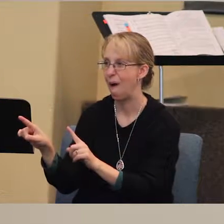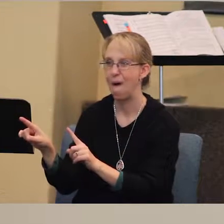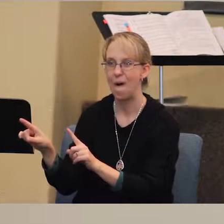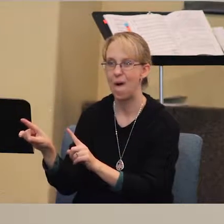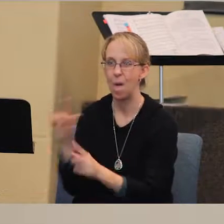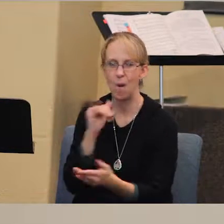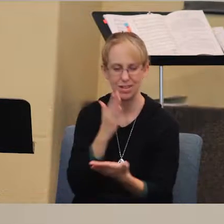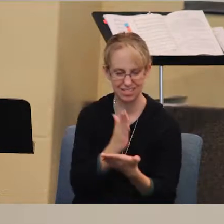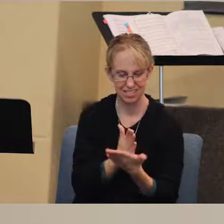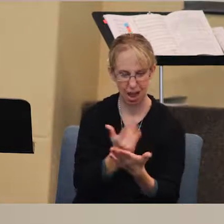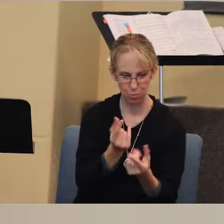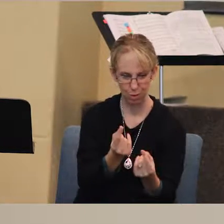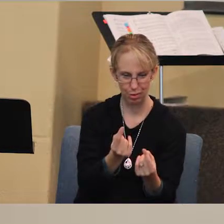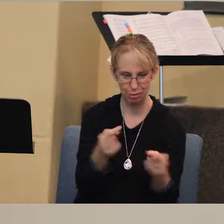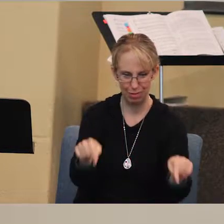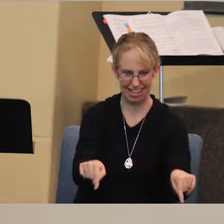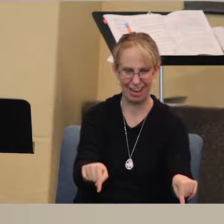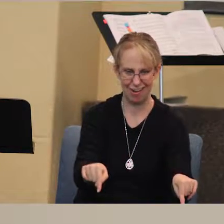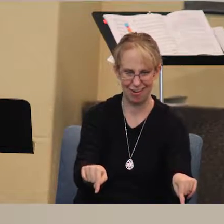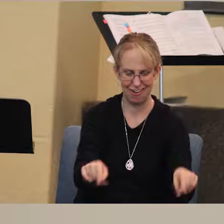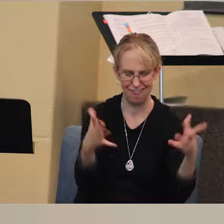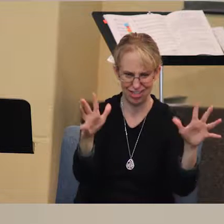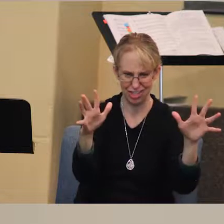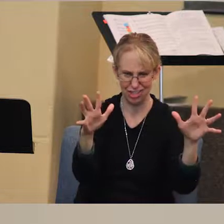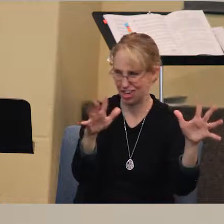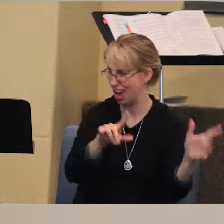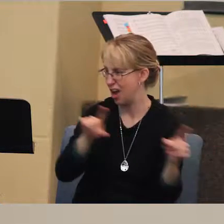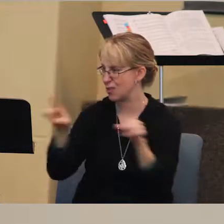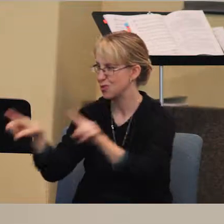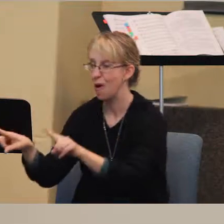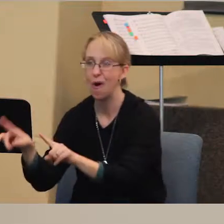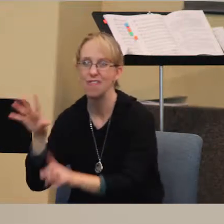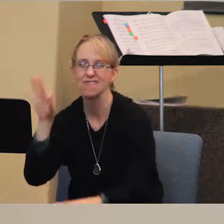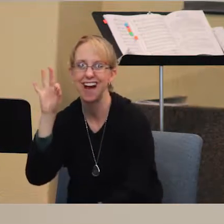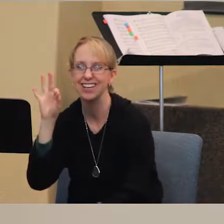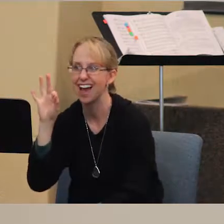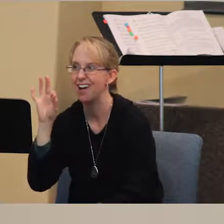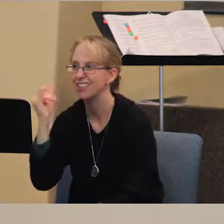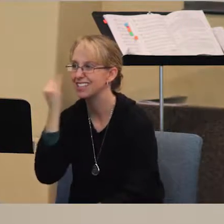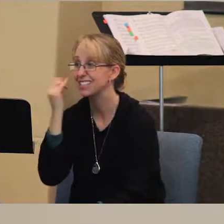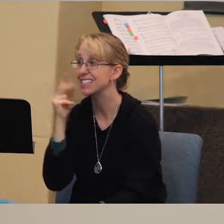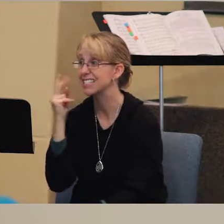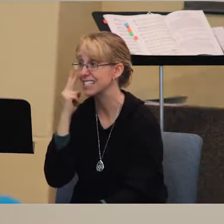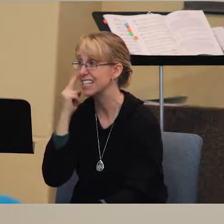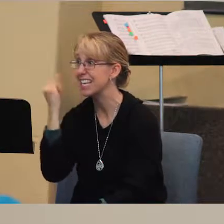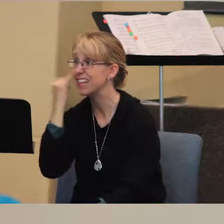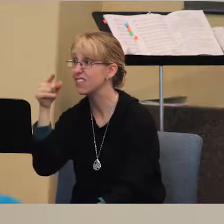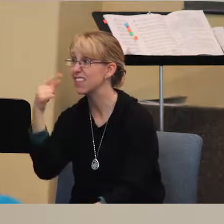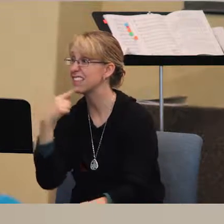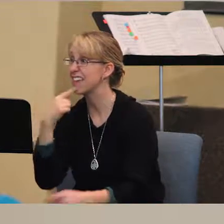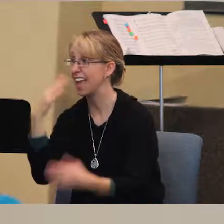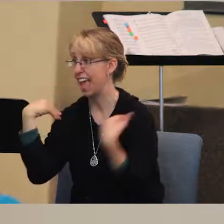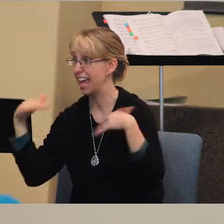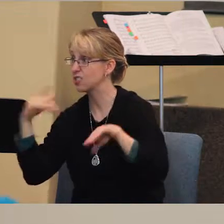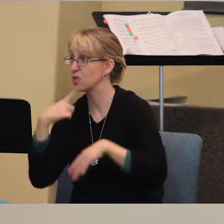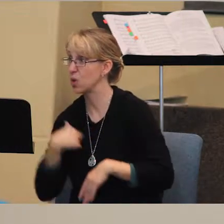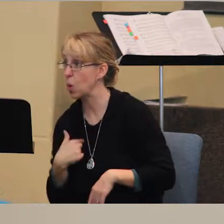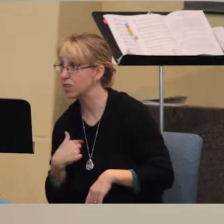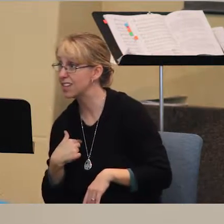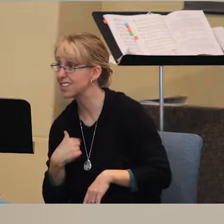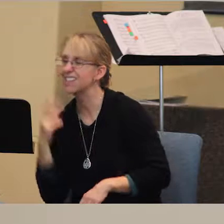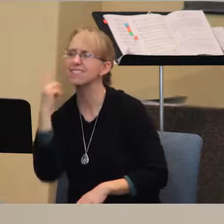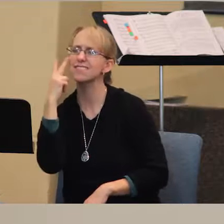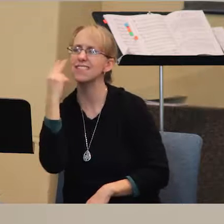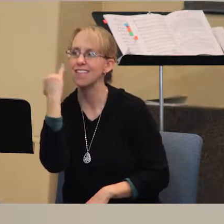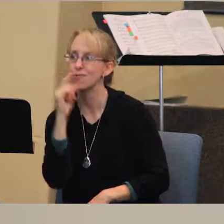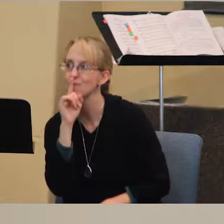we stop what we're doing right here and right now? And why don't we go find out if what these angels have said and what this angel has said, let's see